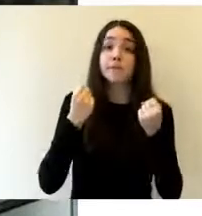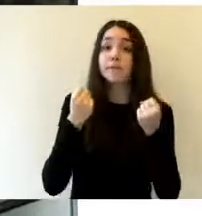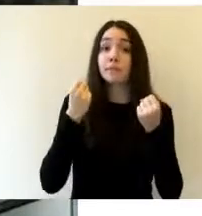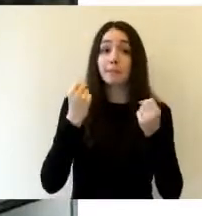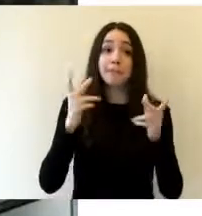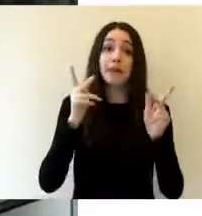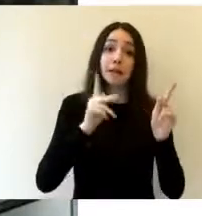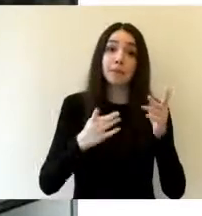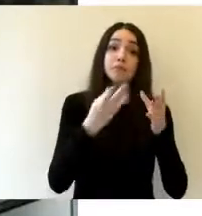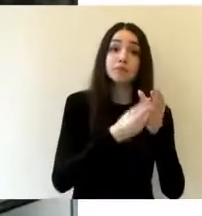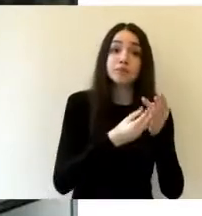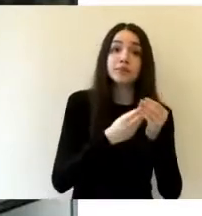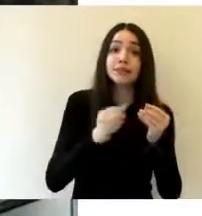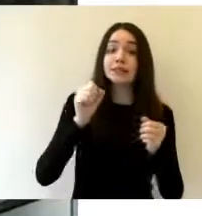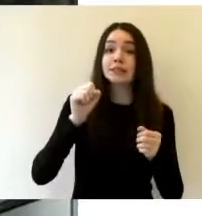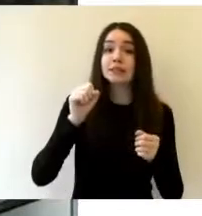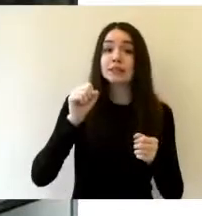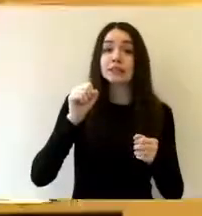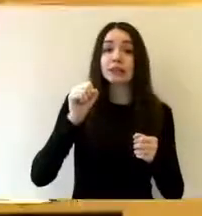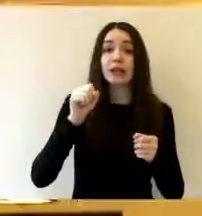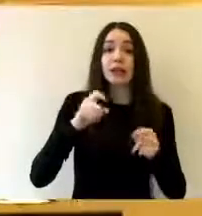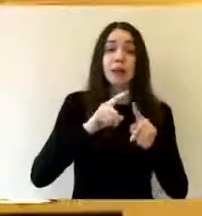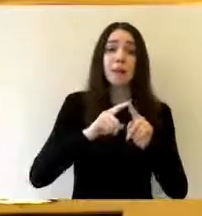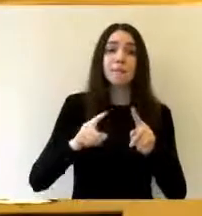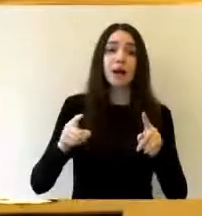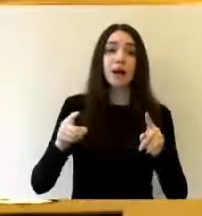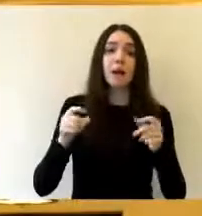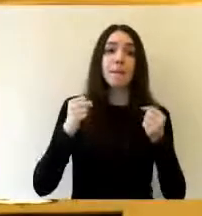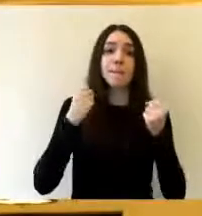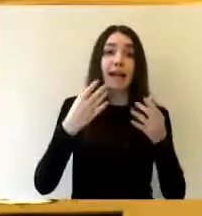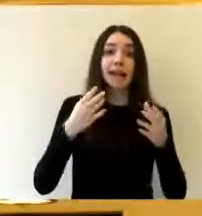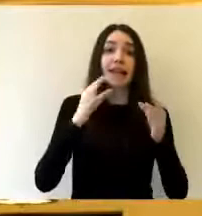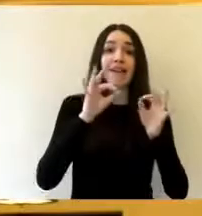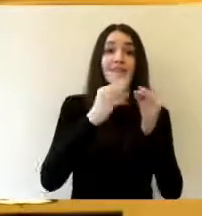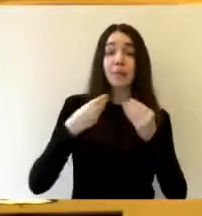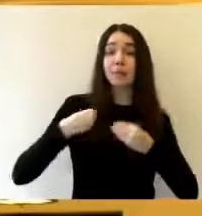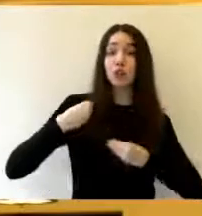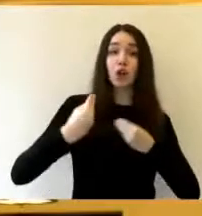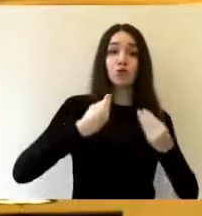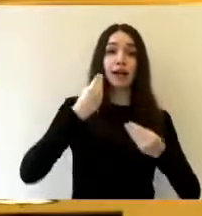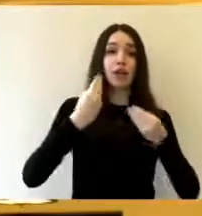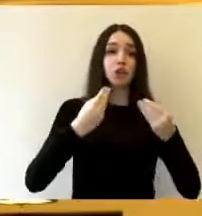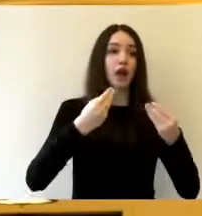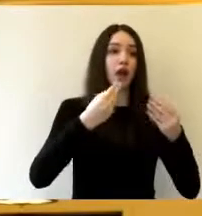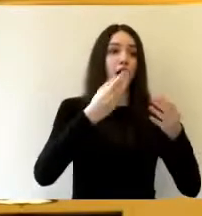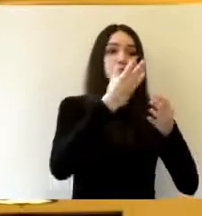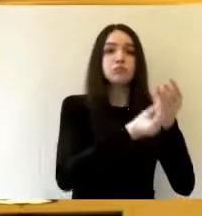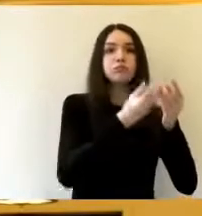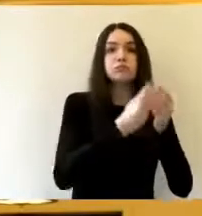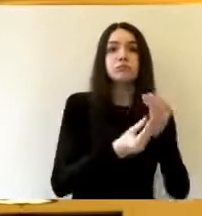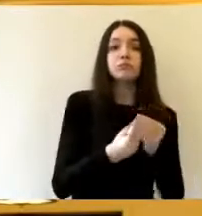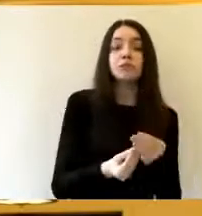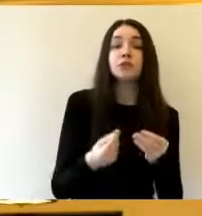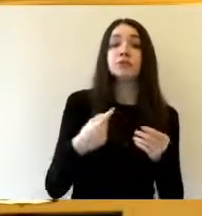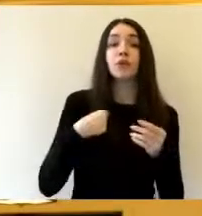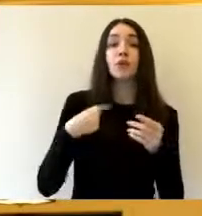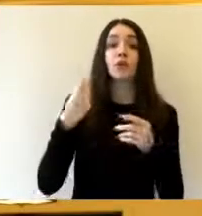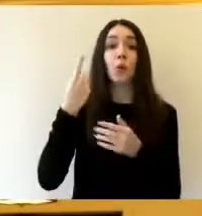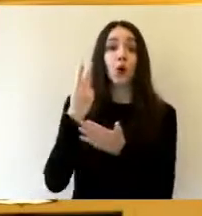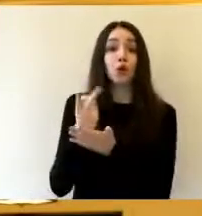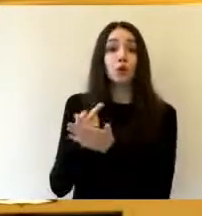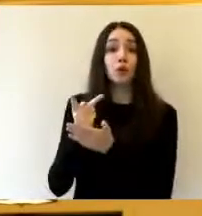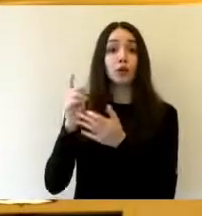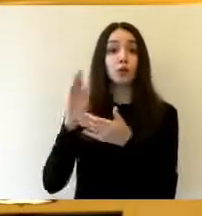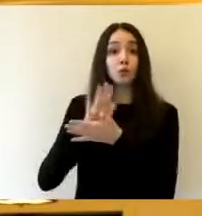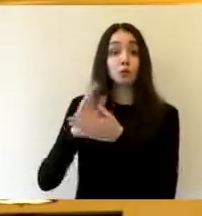family trees, but whole swaths of family forests. So when I came here to Baltimore for graduate school at the Reinhardt School of